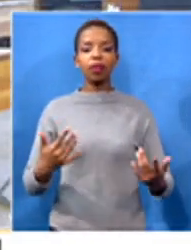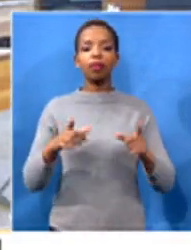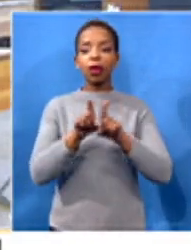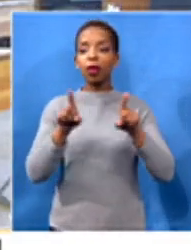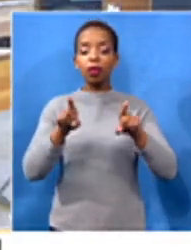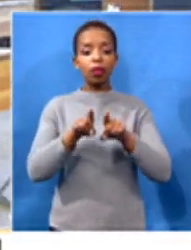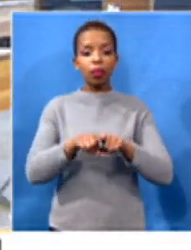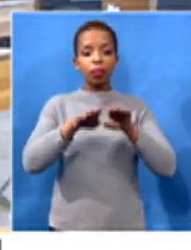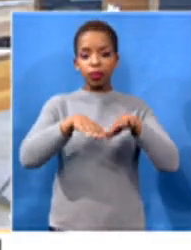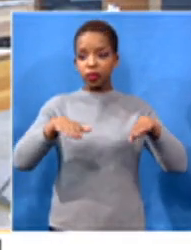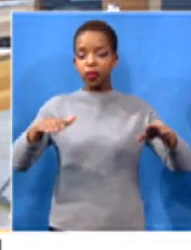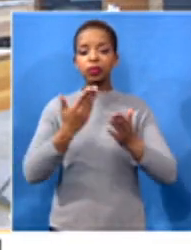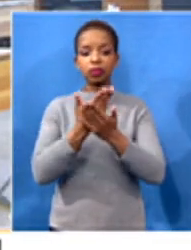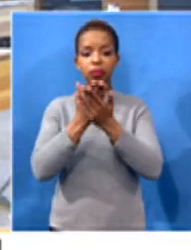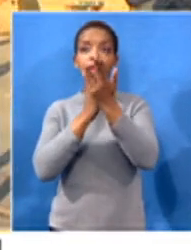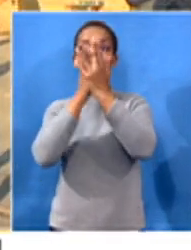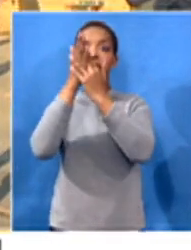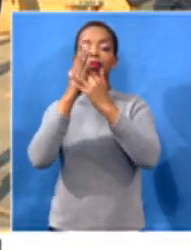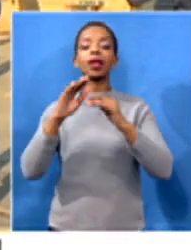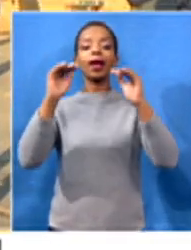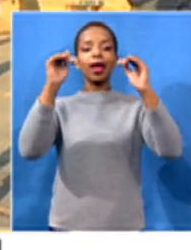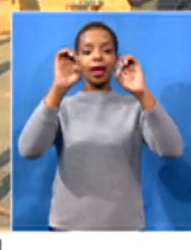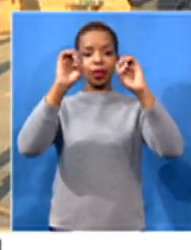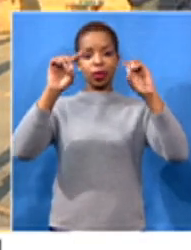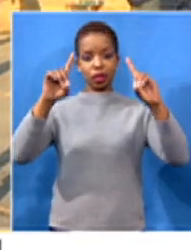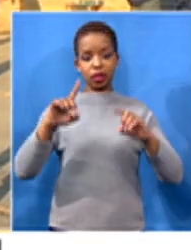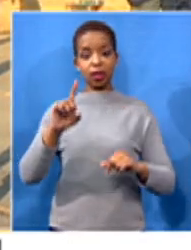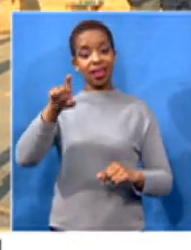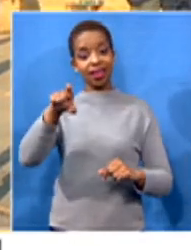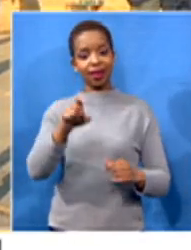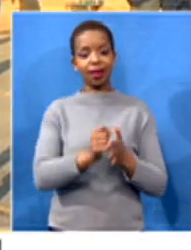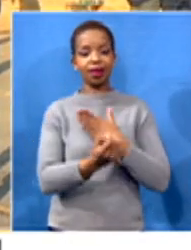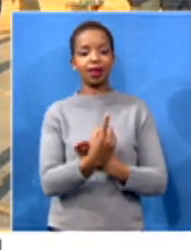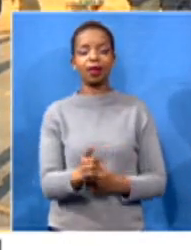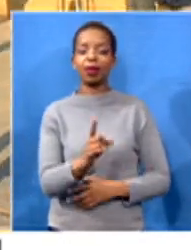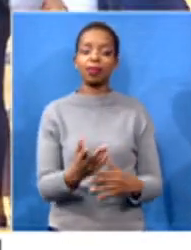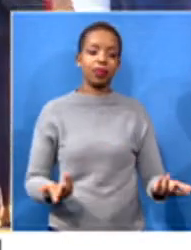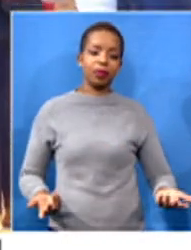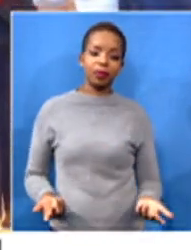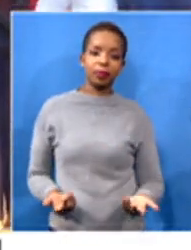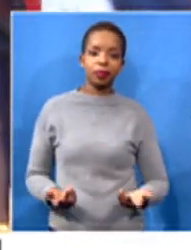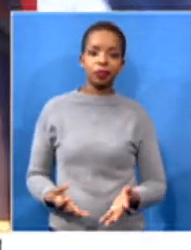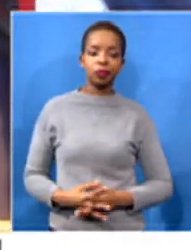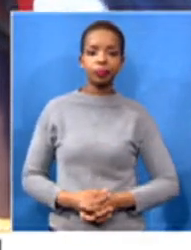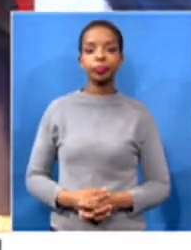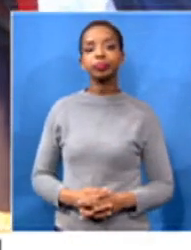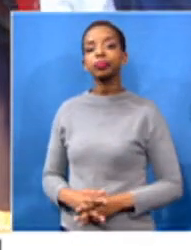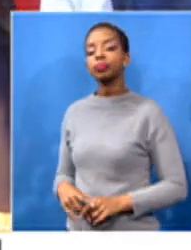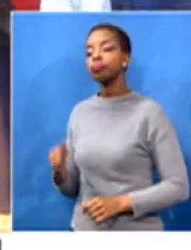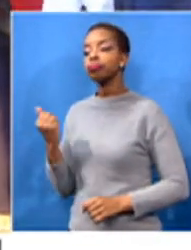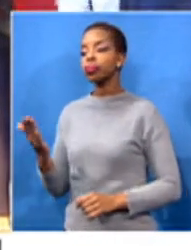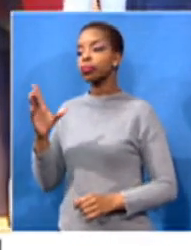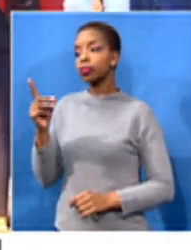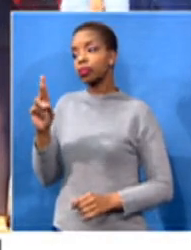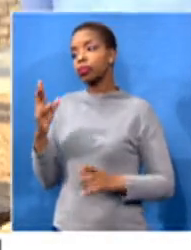access higher education. So what happens to the rest of them? Dr. Altman, and to bring you in here,